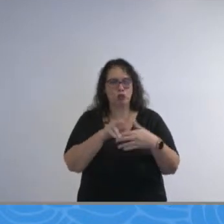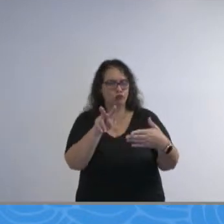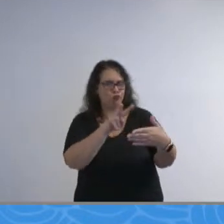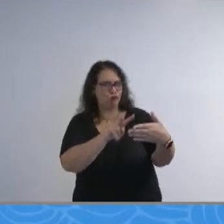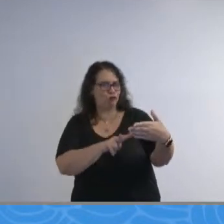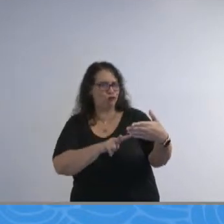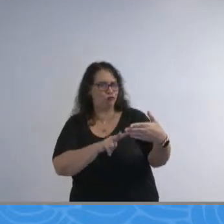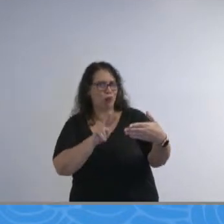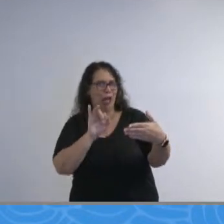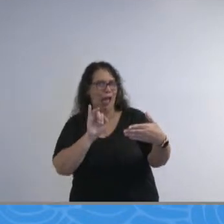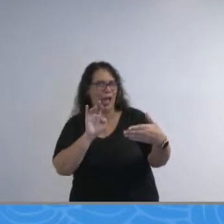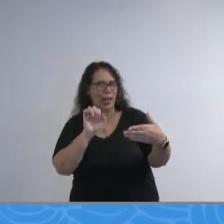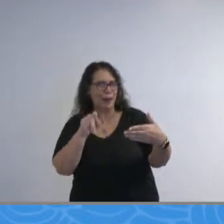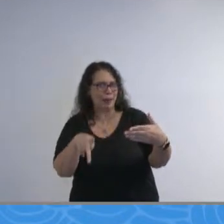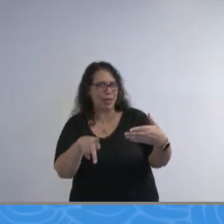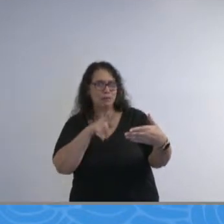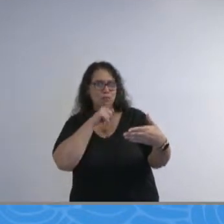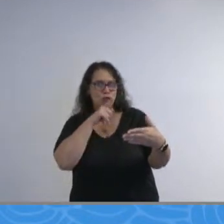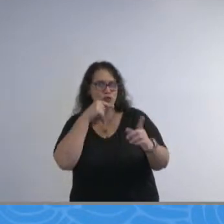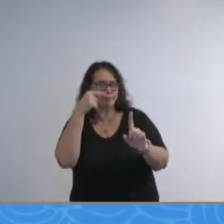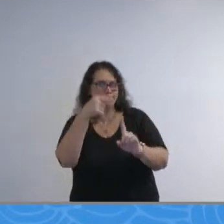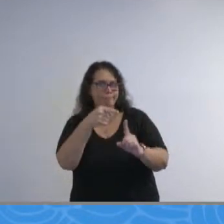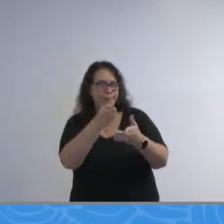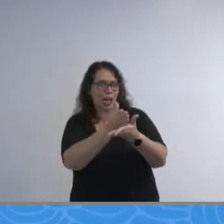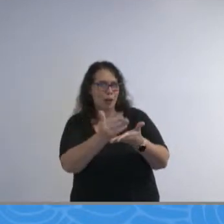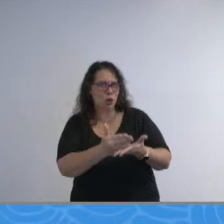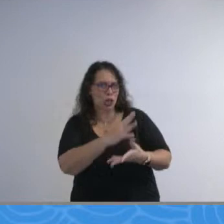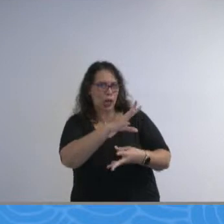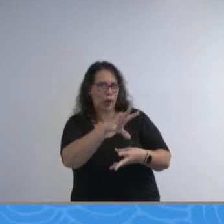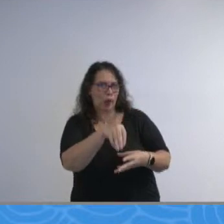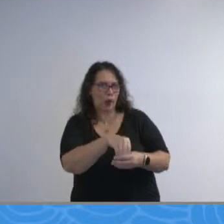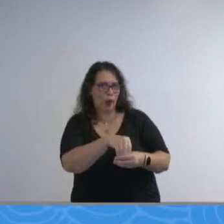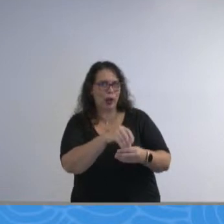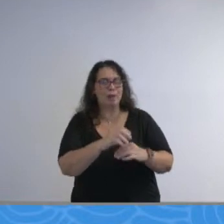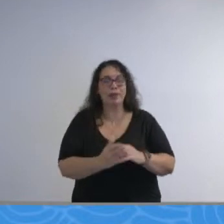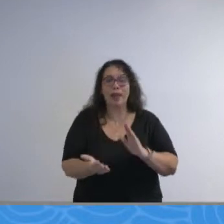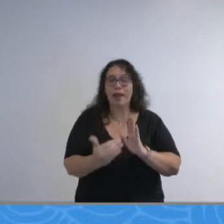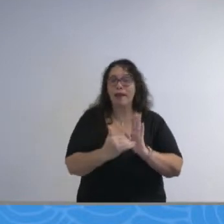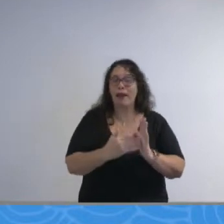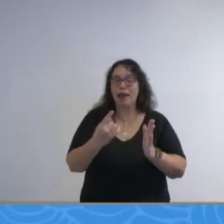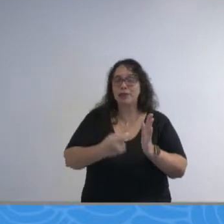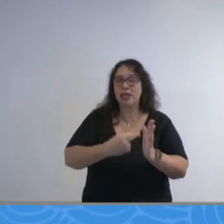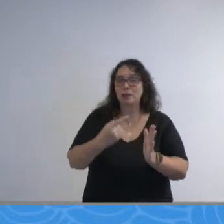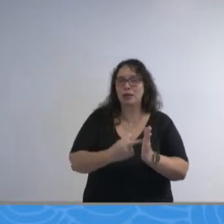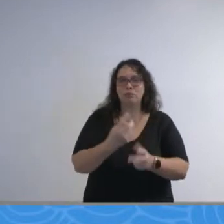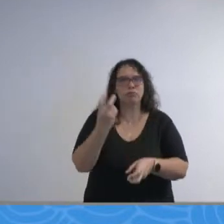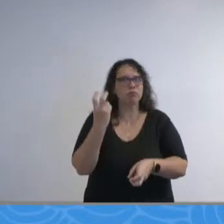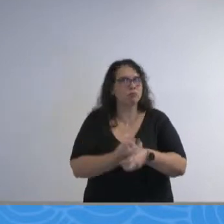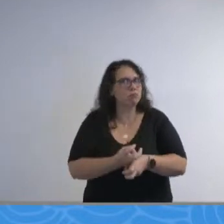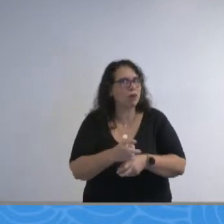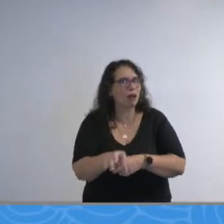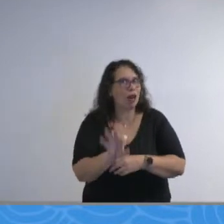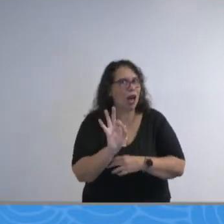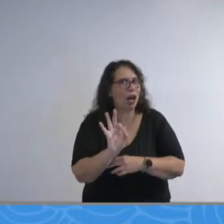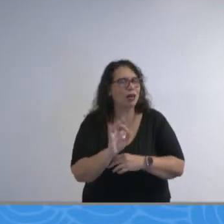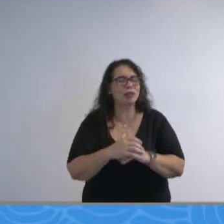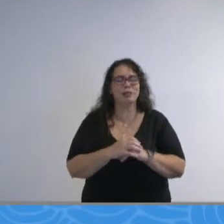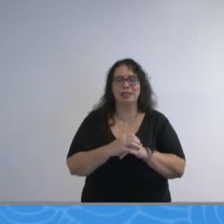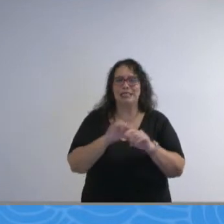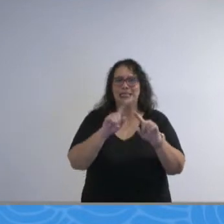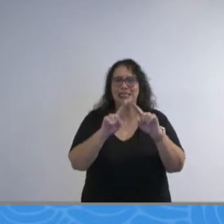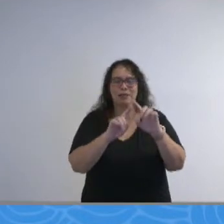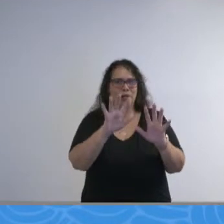you should make sure that there are these certain components that are included. Again, sometimes they're hard to find. They're in